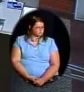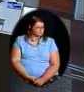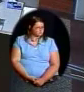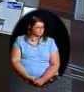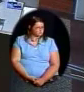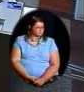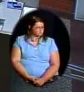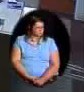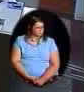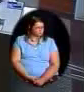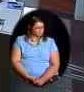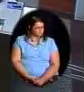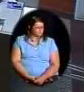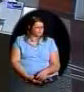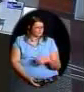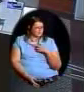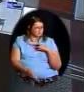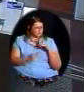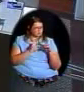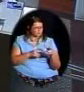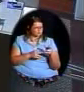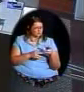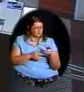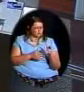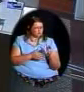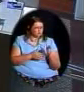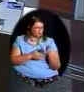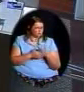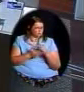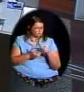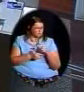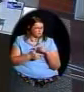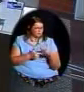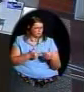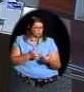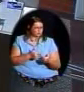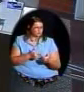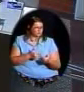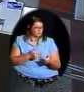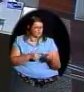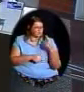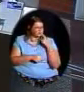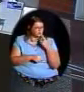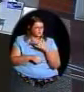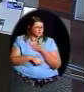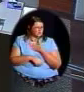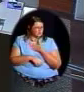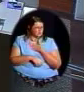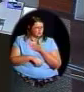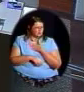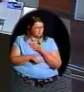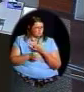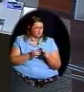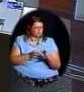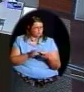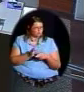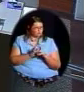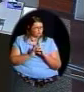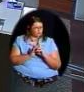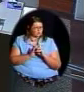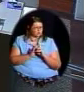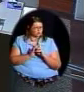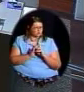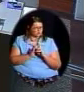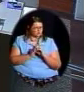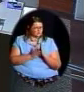I might respond on a couple points there. I think just in my brief review on that, in